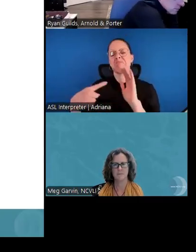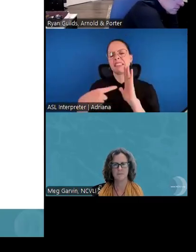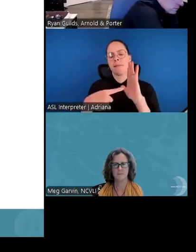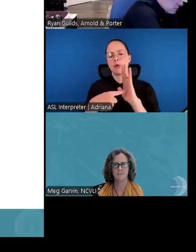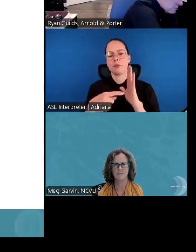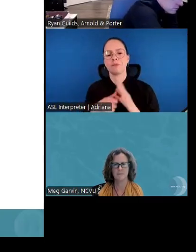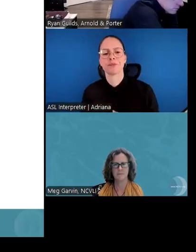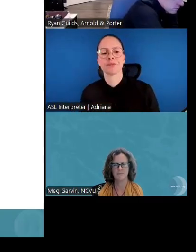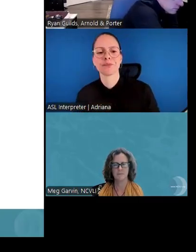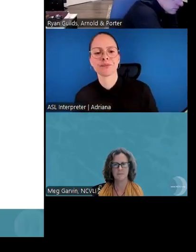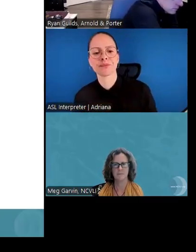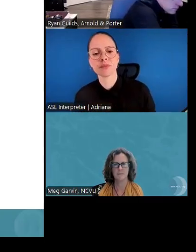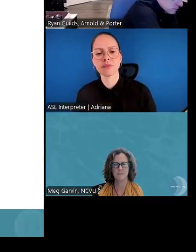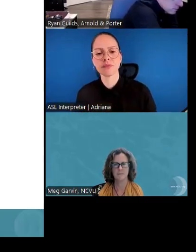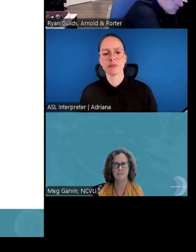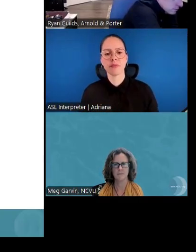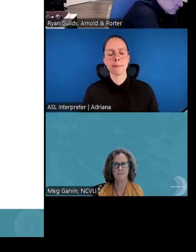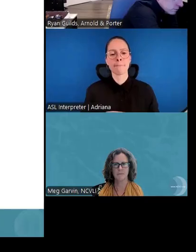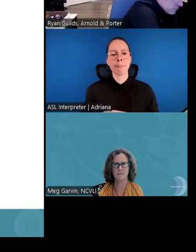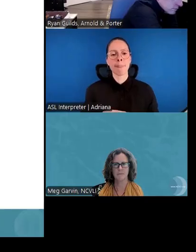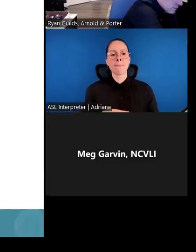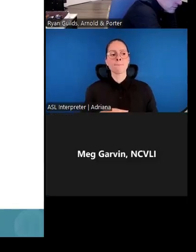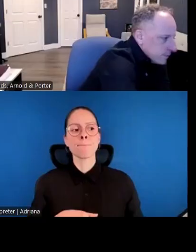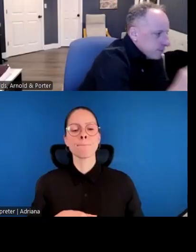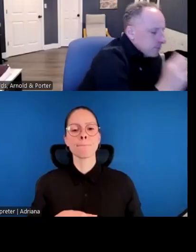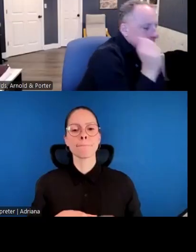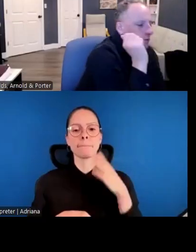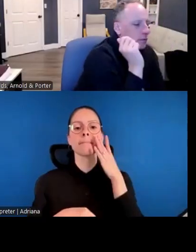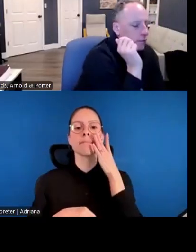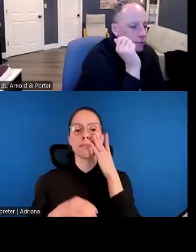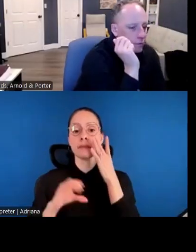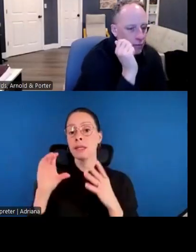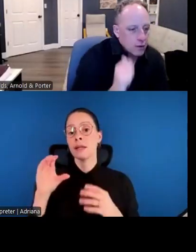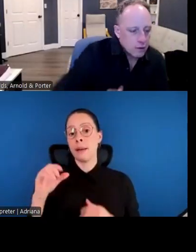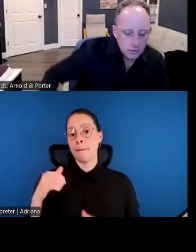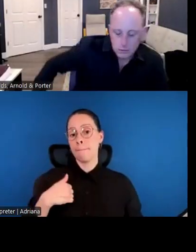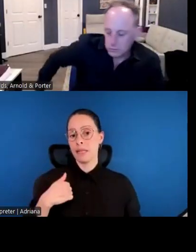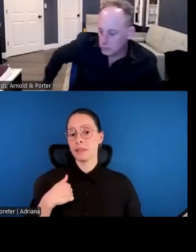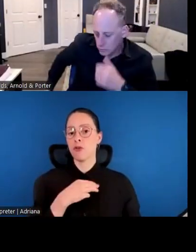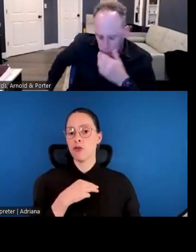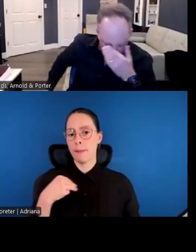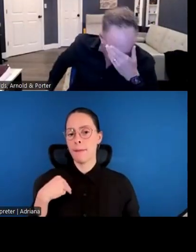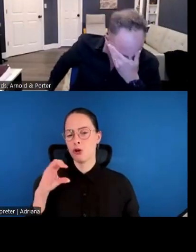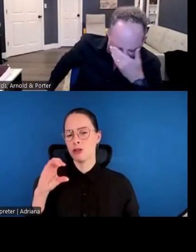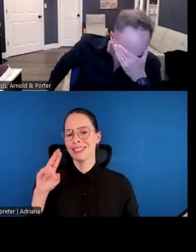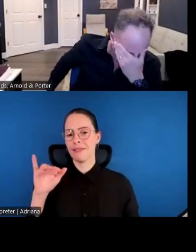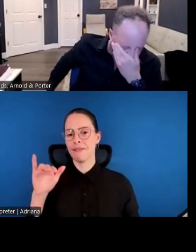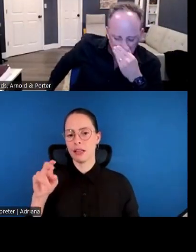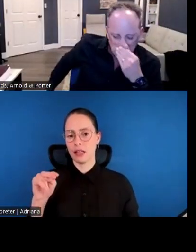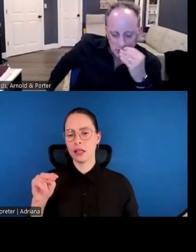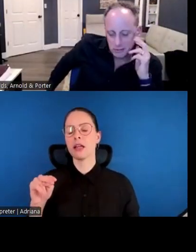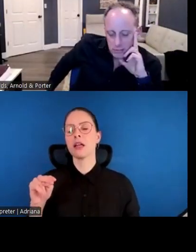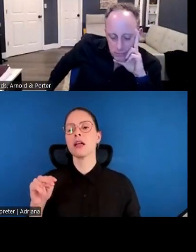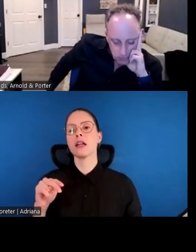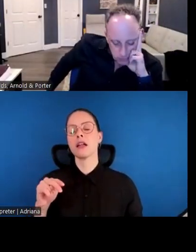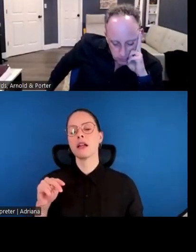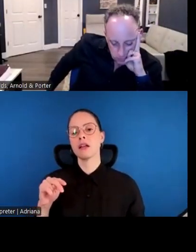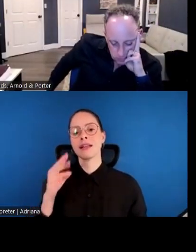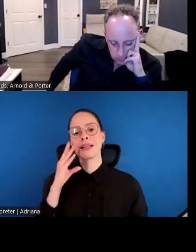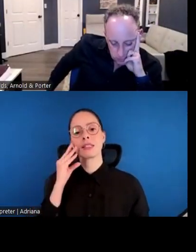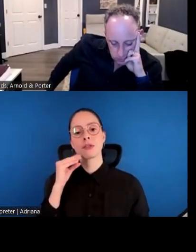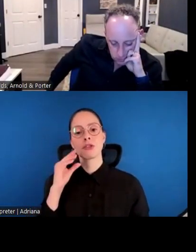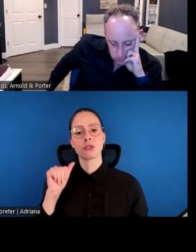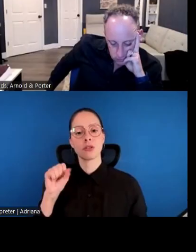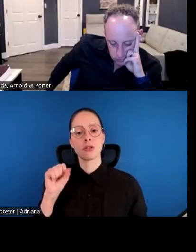a case in that, there was a civilian, a military member who was assaulted, and there was a